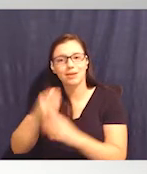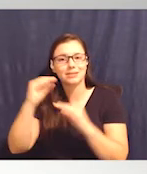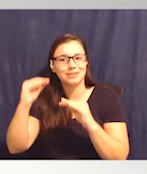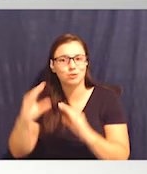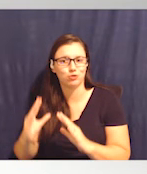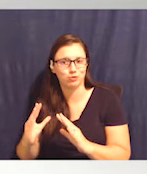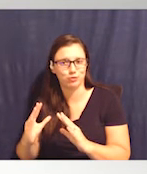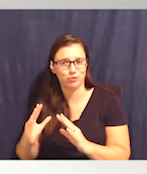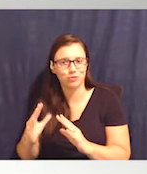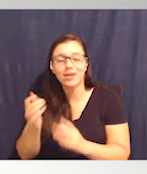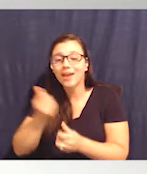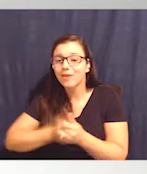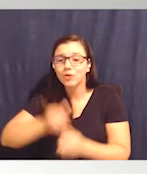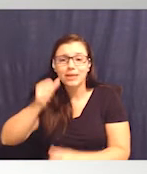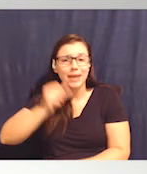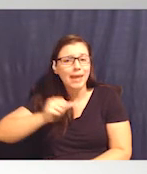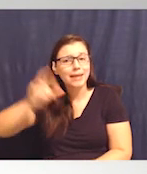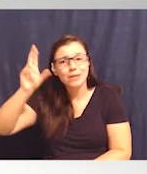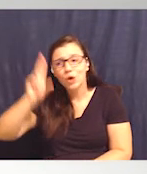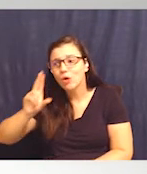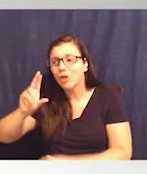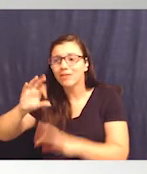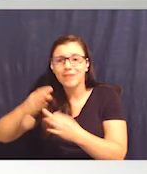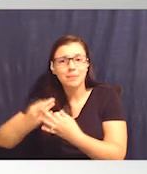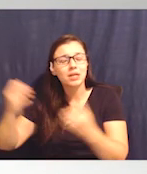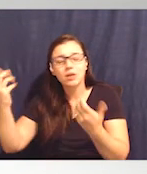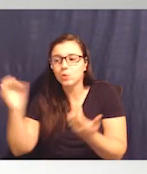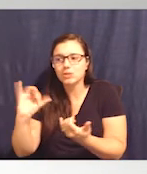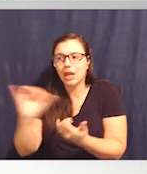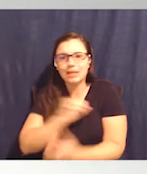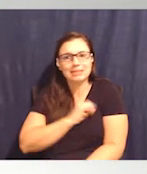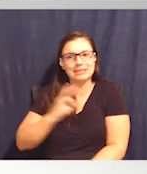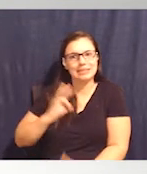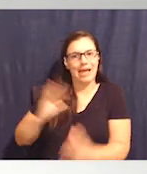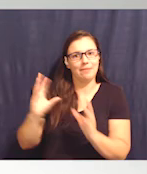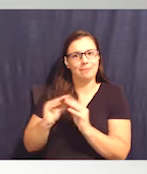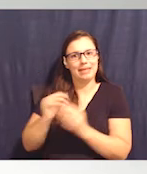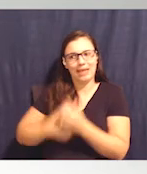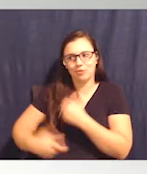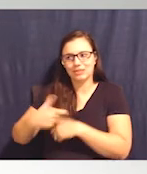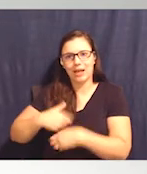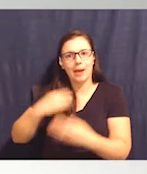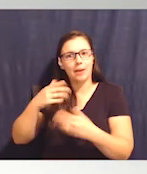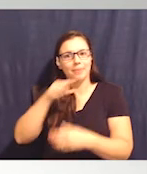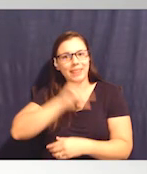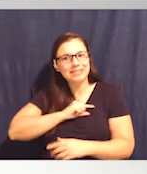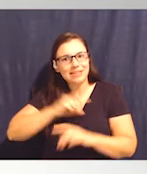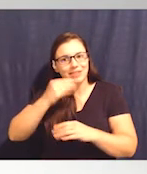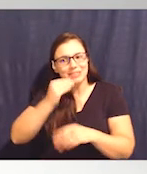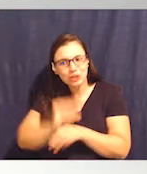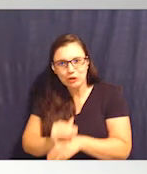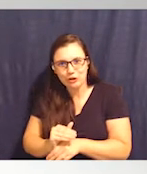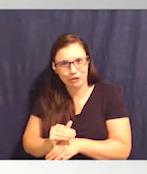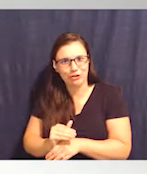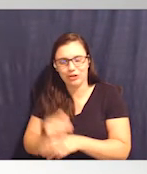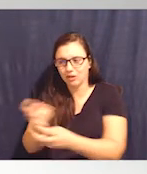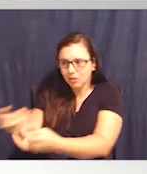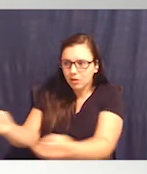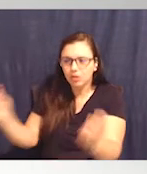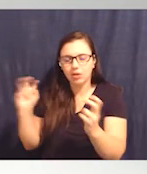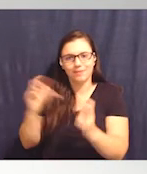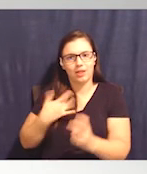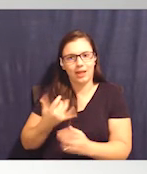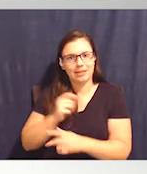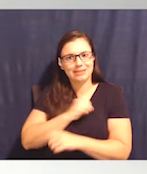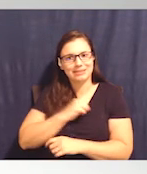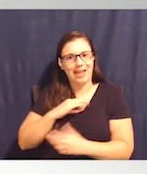uncle, relative I had, it was like a staff meeting every time we had Thanksgiving dinner with family. And look where I wound up.